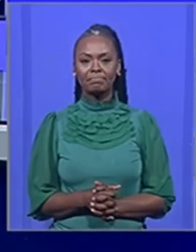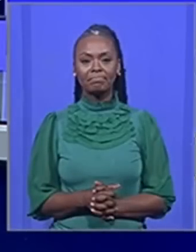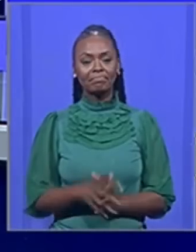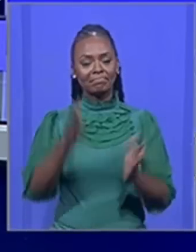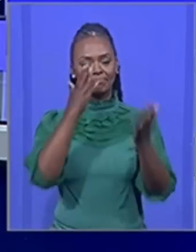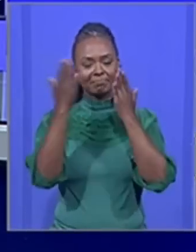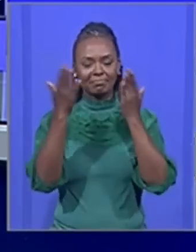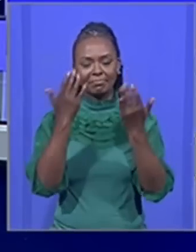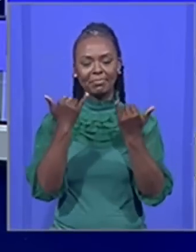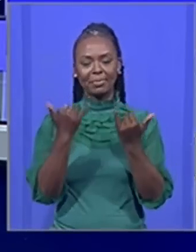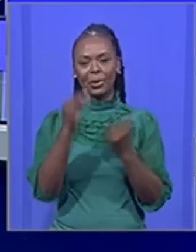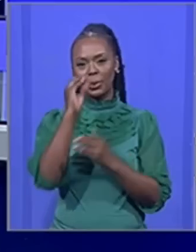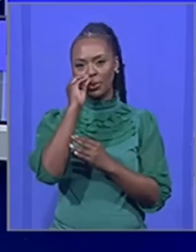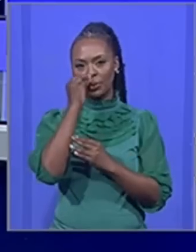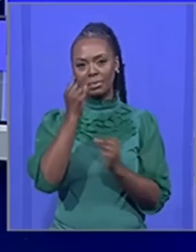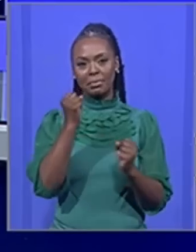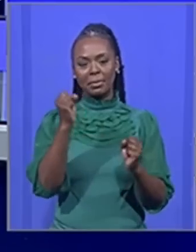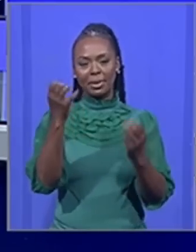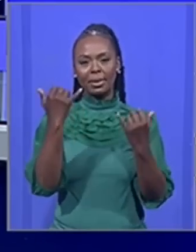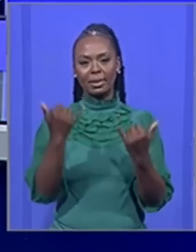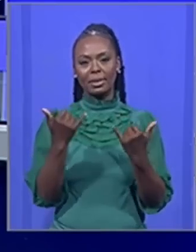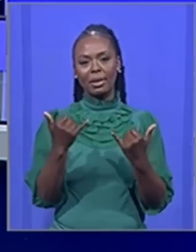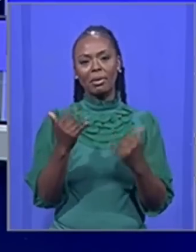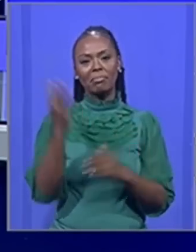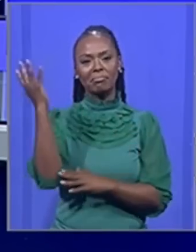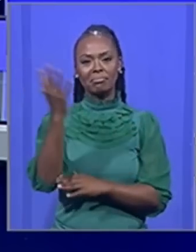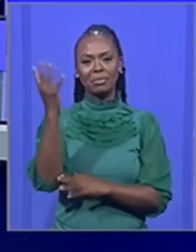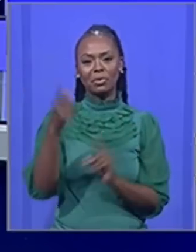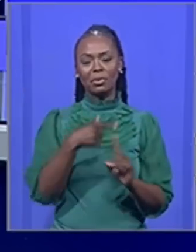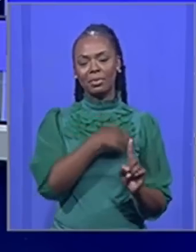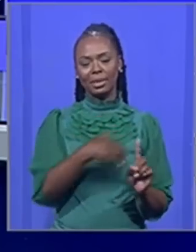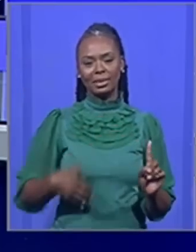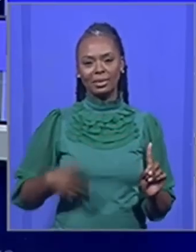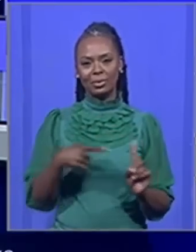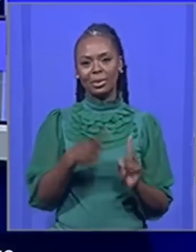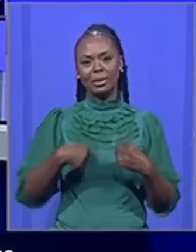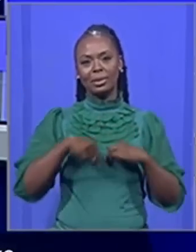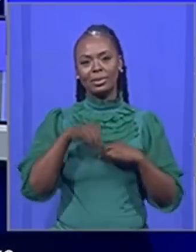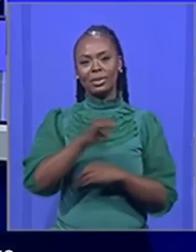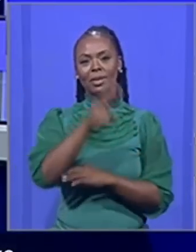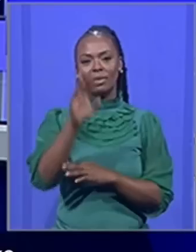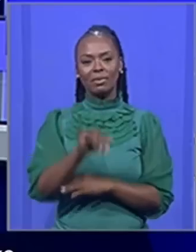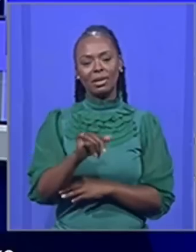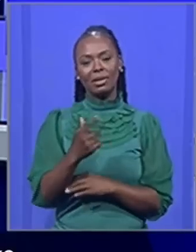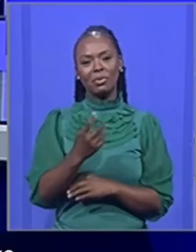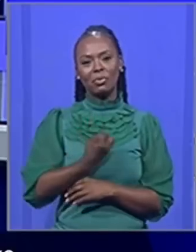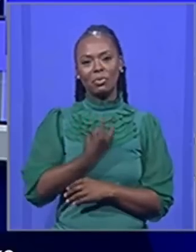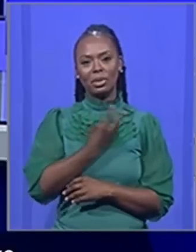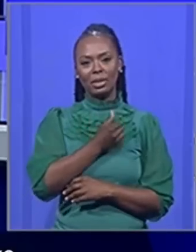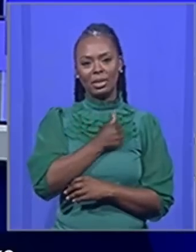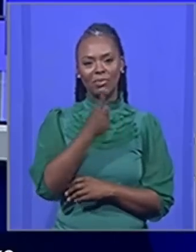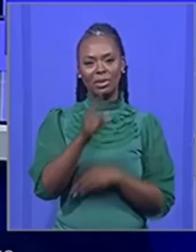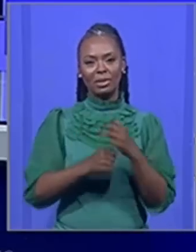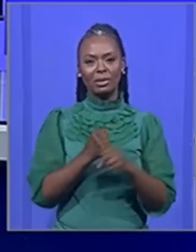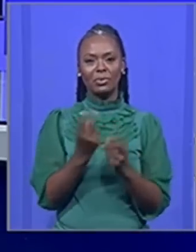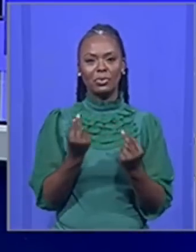Dumela mmohi ditabeng tsa rona thapameng ena re fumana puo mo Presidente Cyril Ramaphosa ditakaletso tsa mahlohonolo a selemo se setjha.